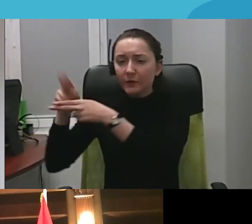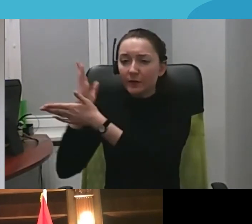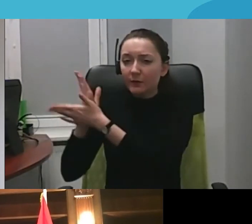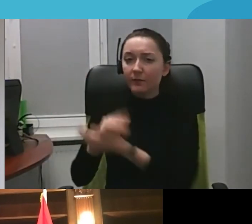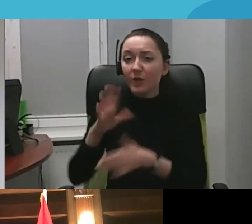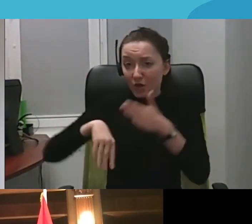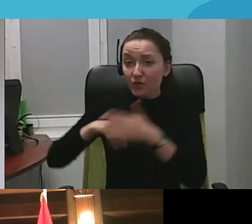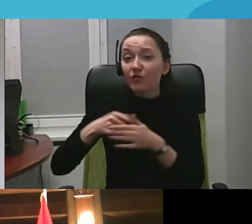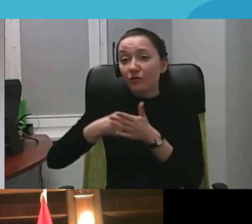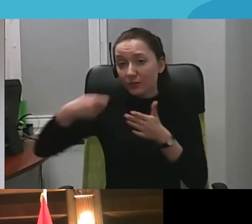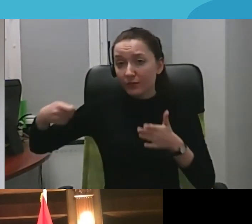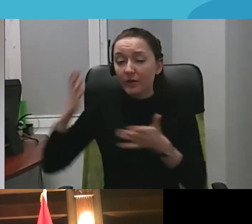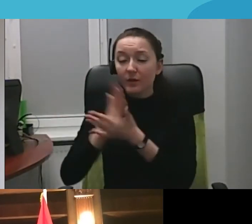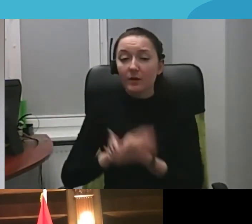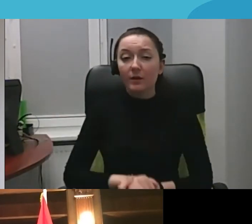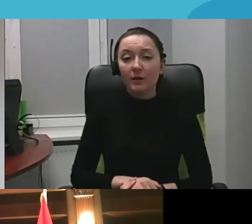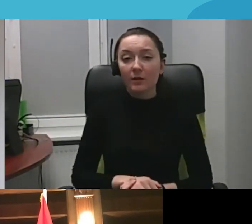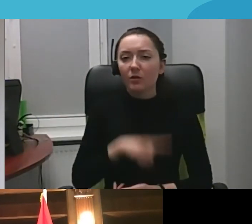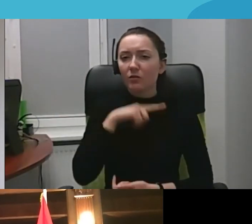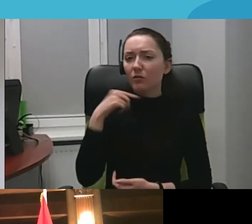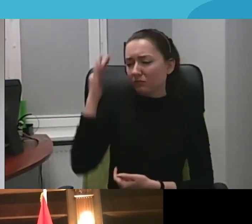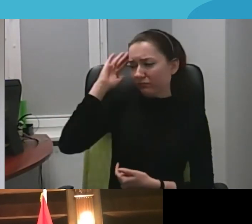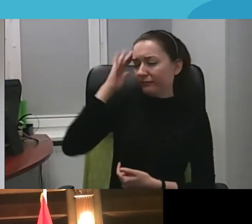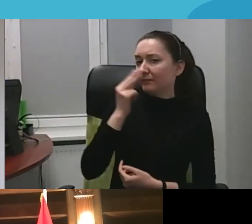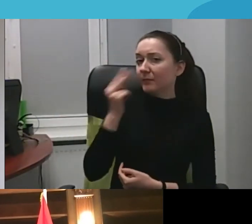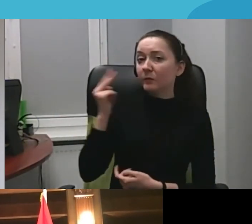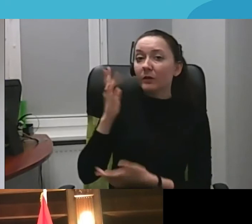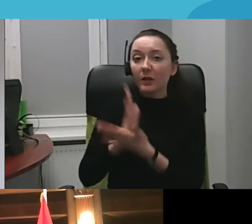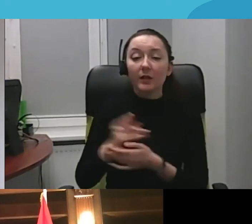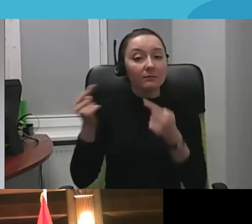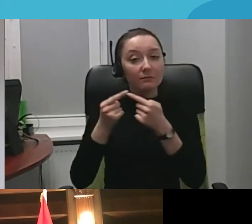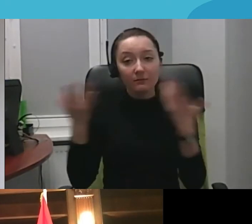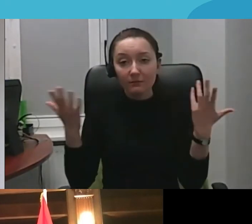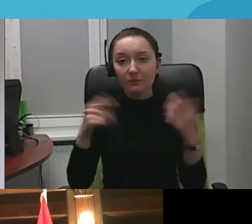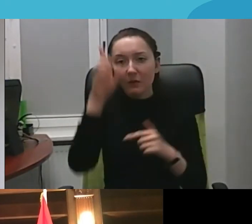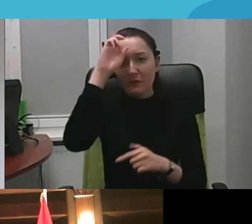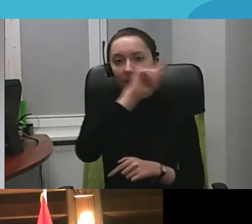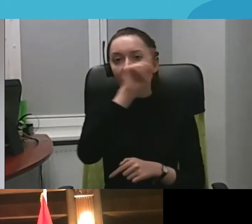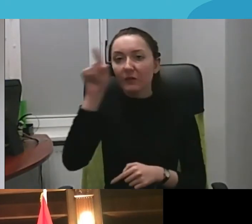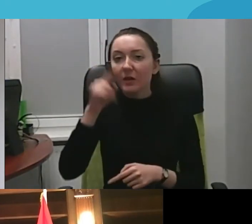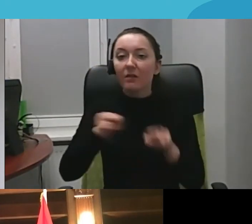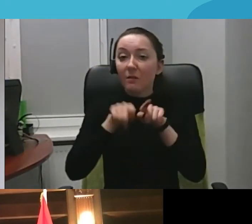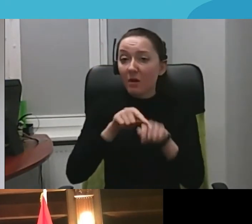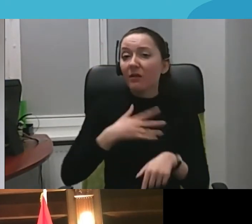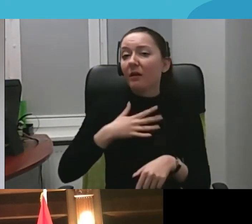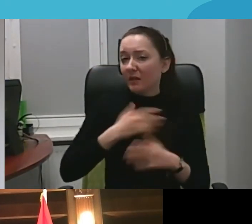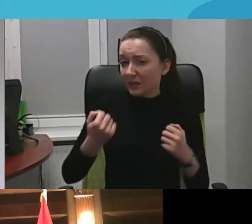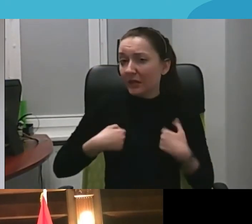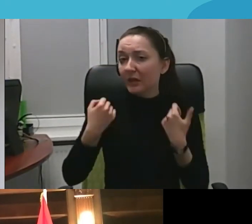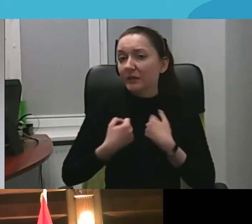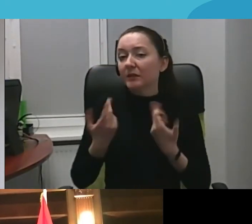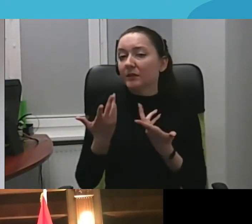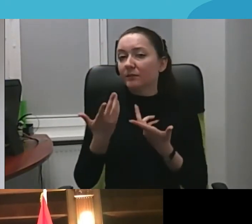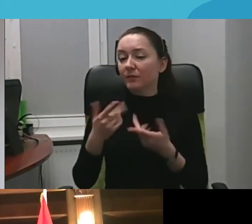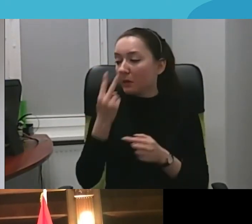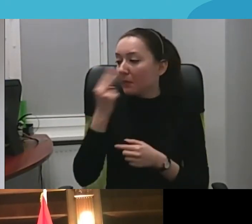deeply disturbing and unacceptable, as has been said by so many of us. Canada has been intensely engaged in response to the events in Belarus since the beginning